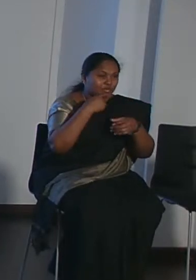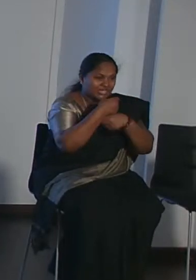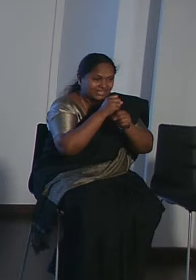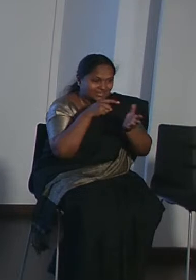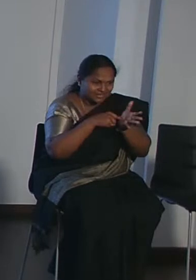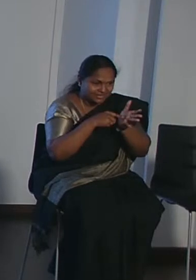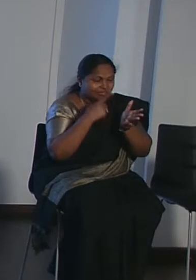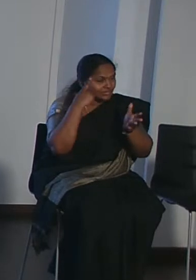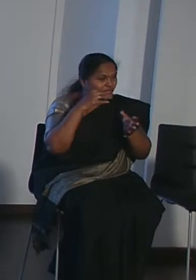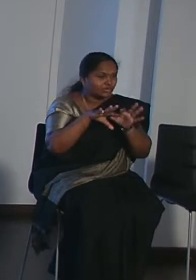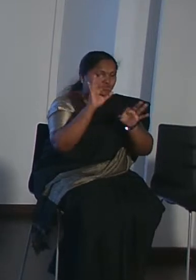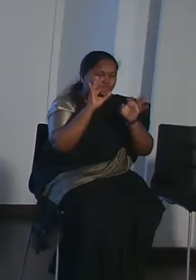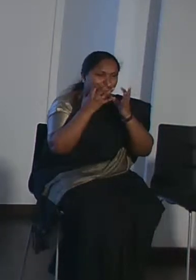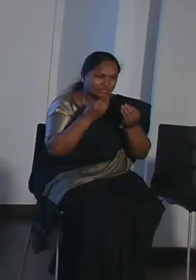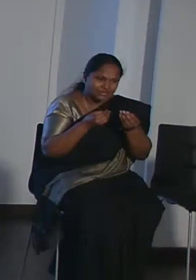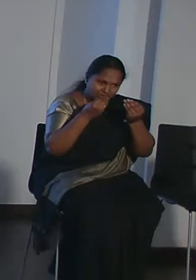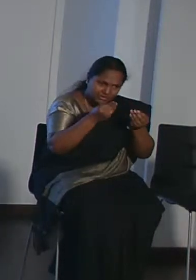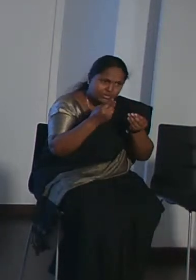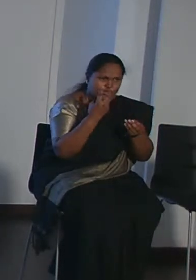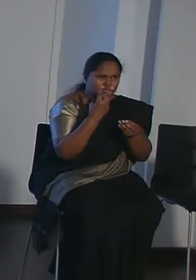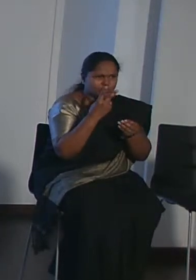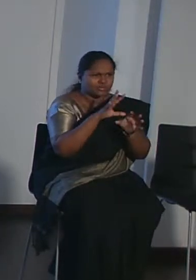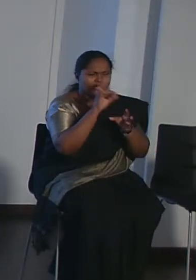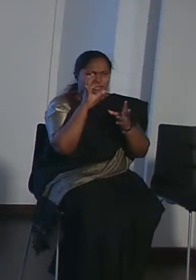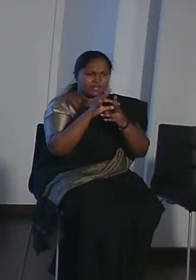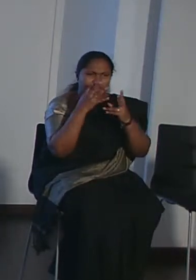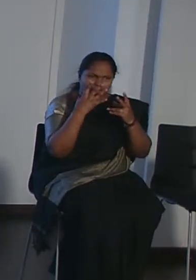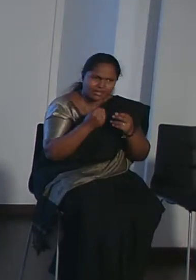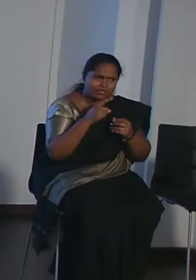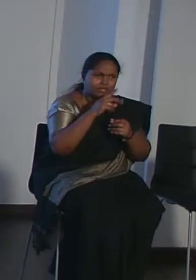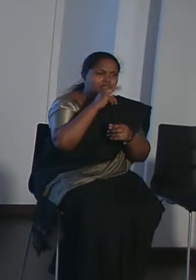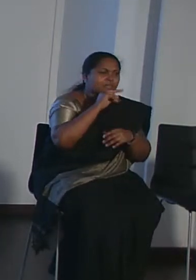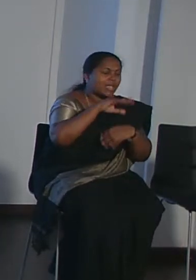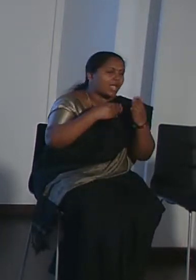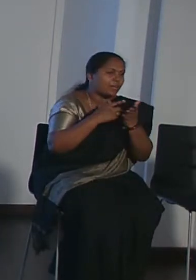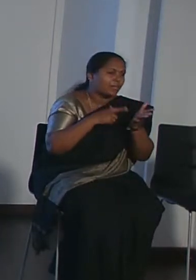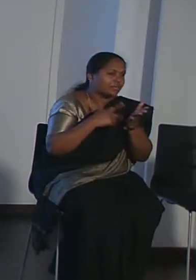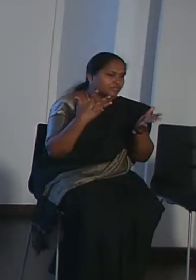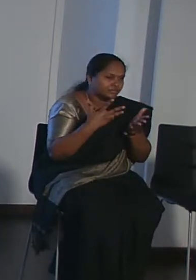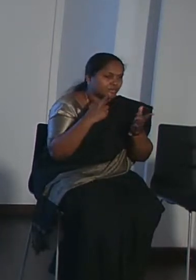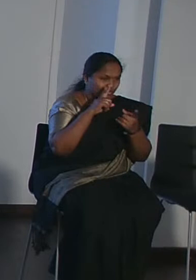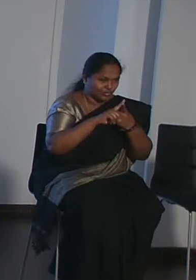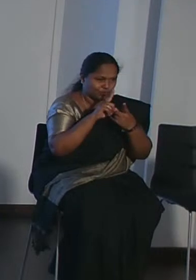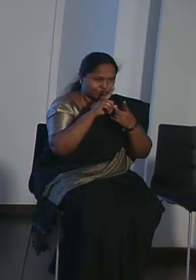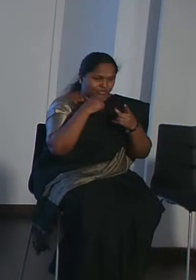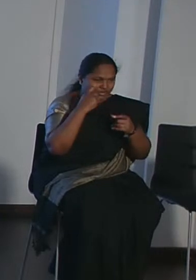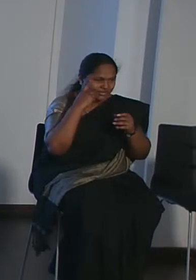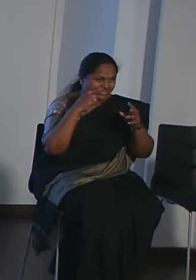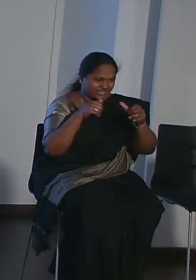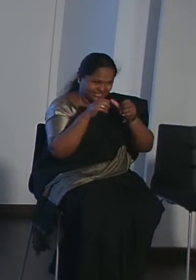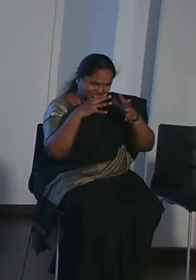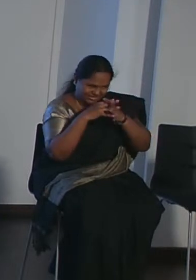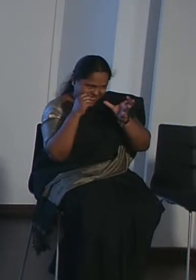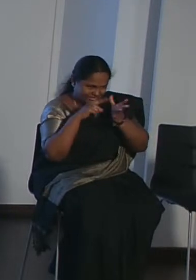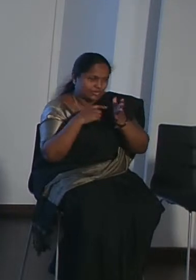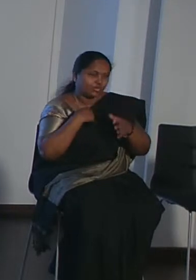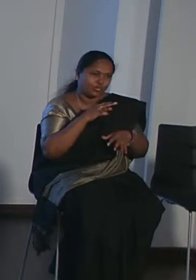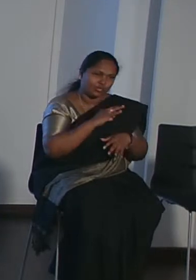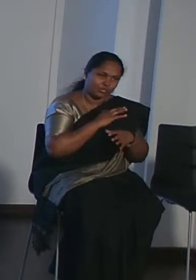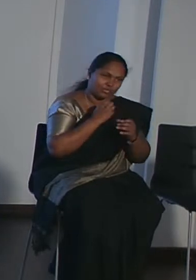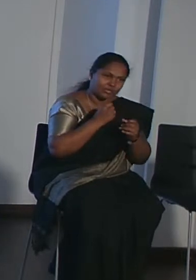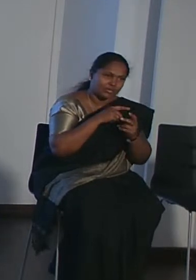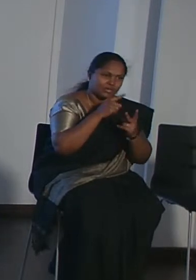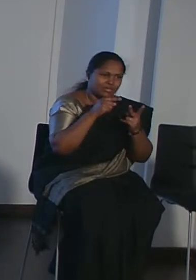and he has chosen two artworks to speak about. That is one by W.J.G. Billing